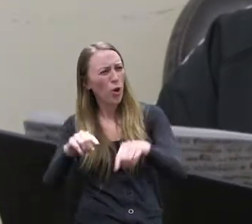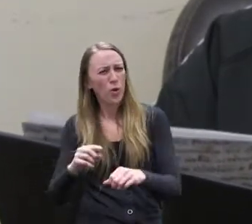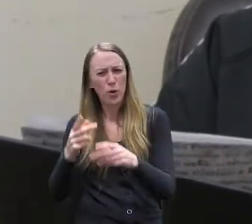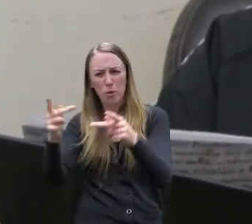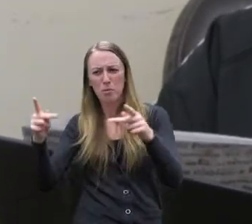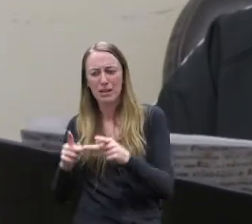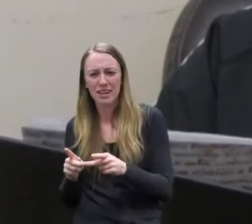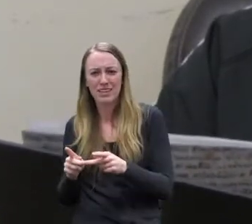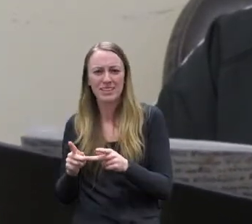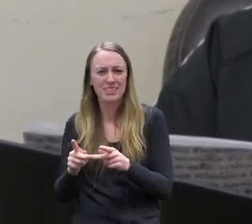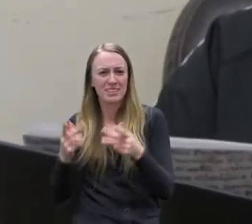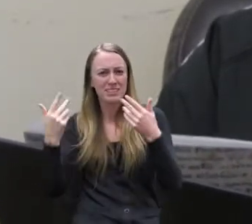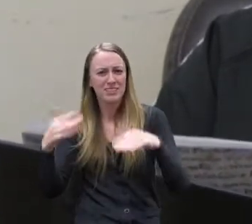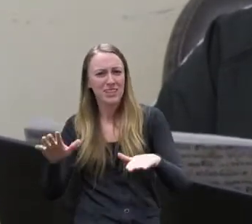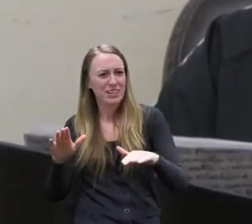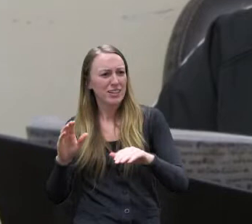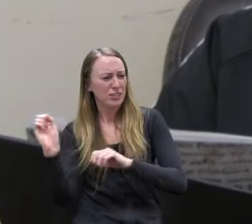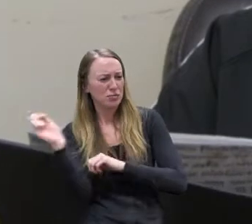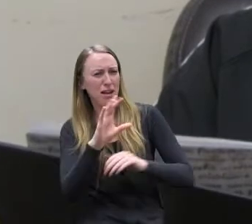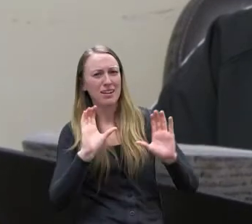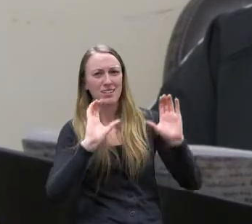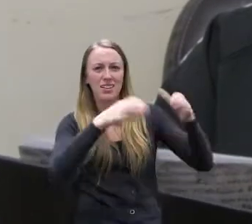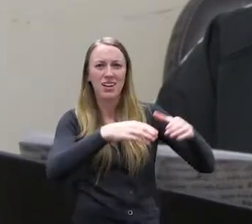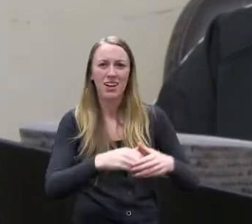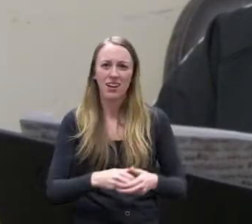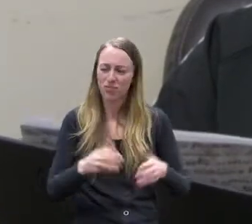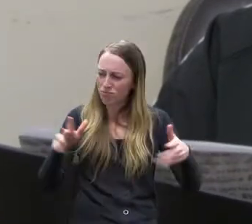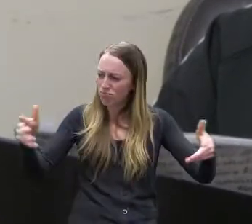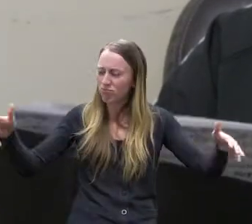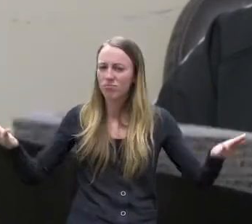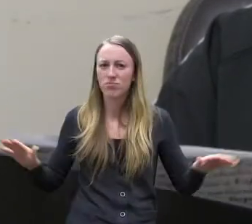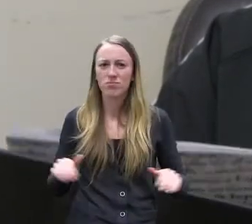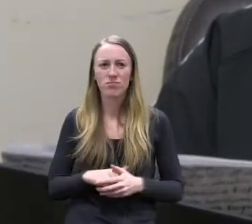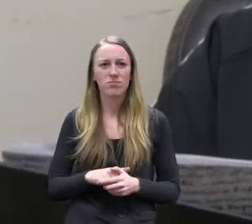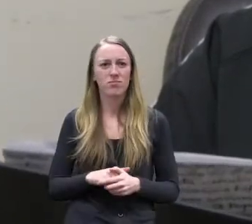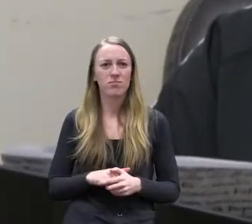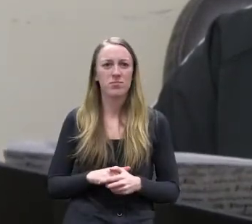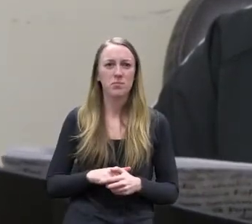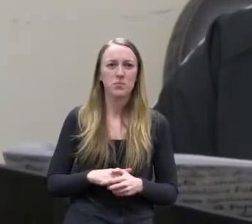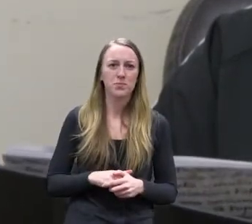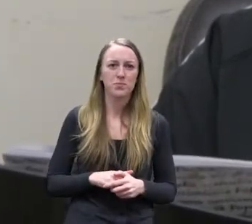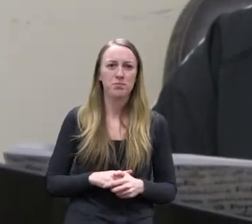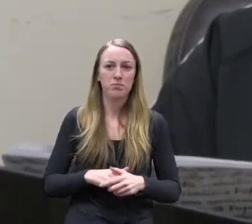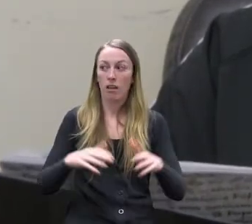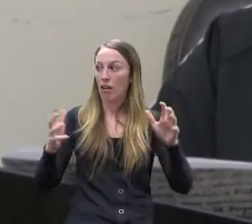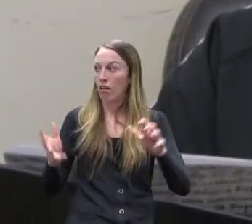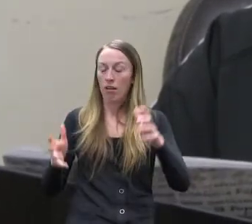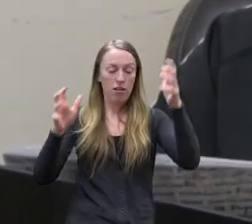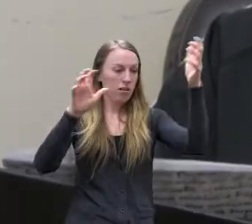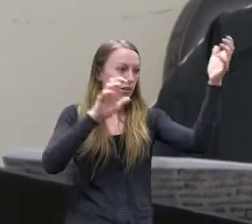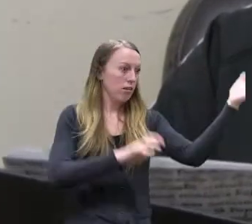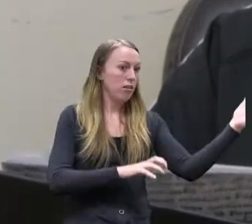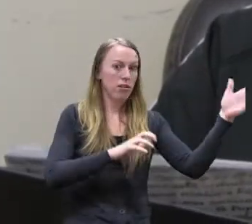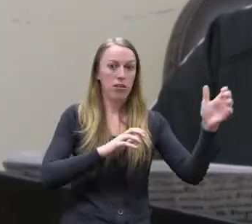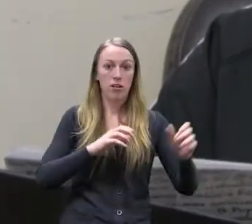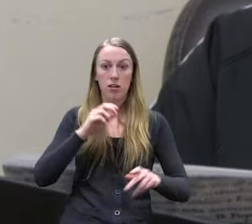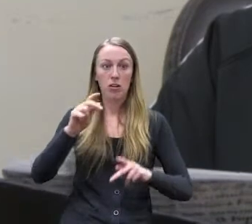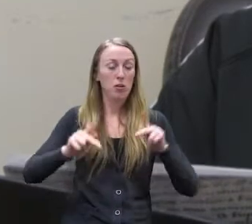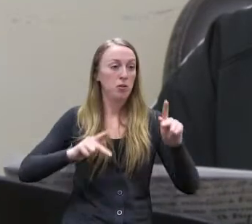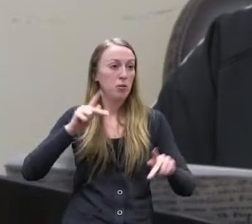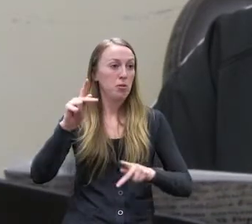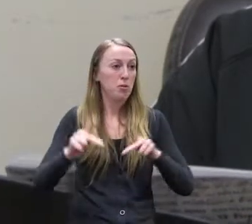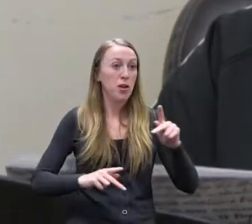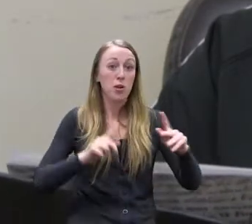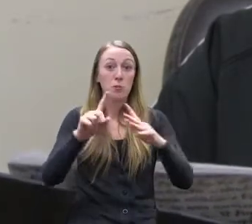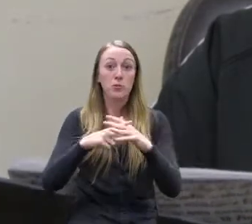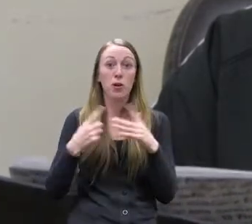the hall. Now get away, get away, get away all. As the leaves that before the wild hurricane fly, the pupils, unprompted,